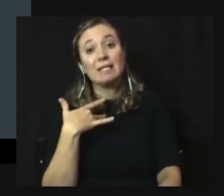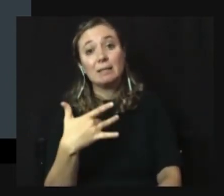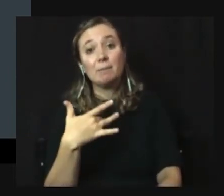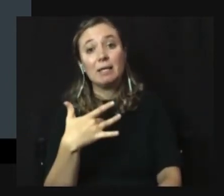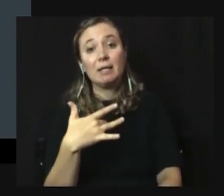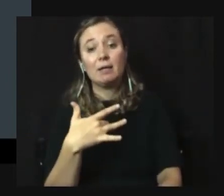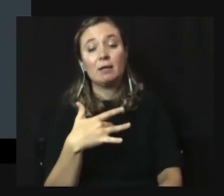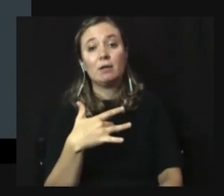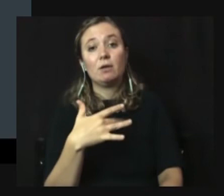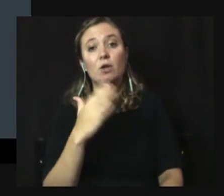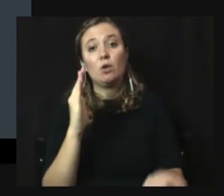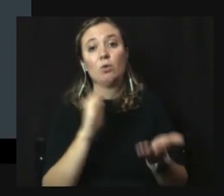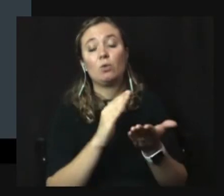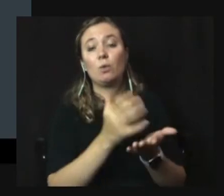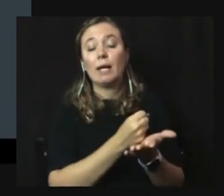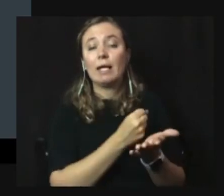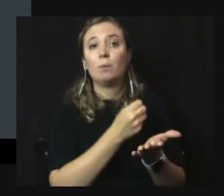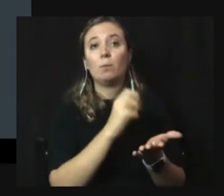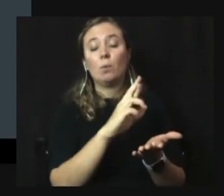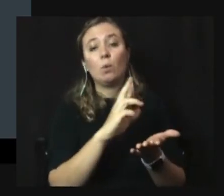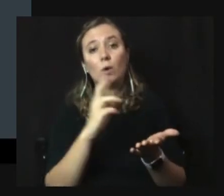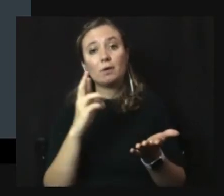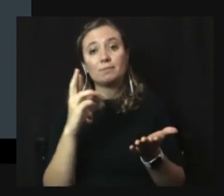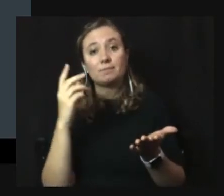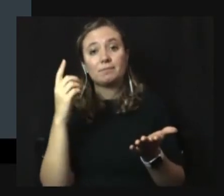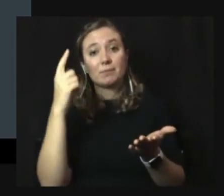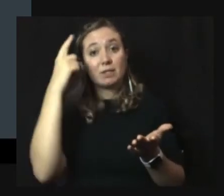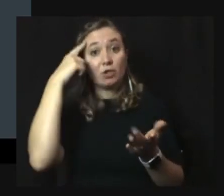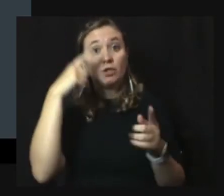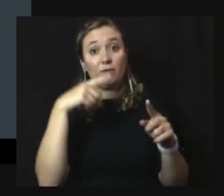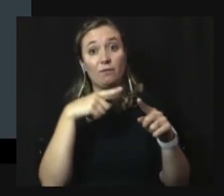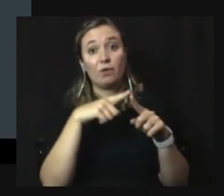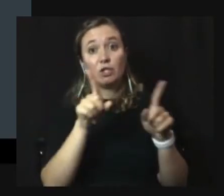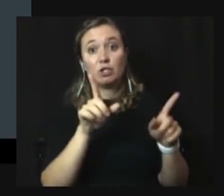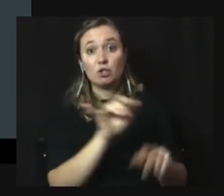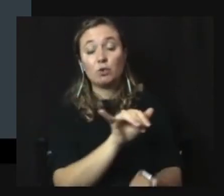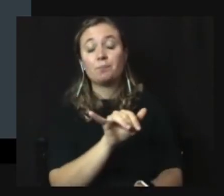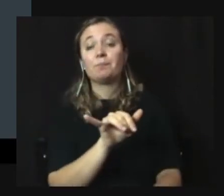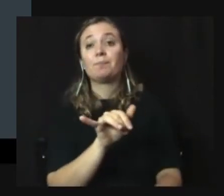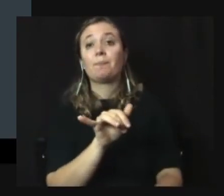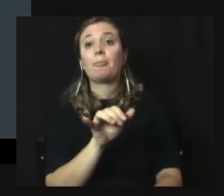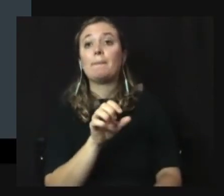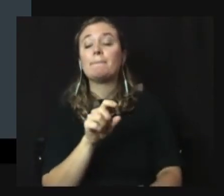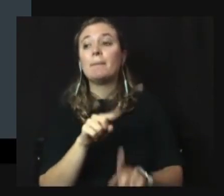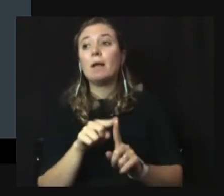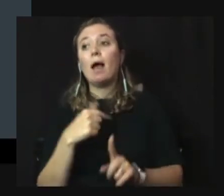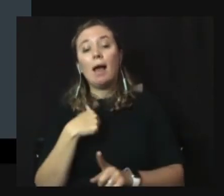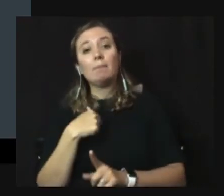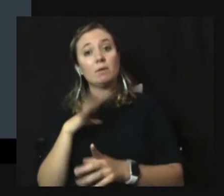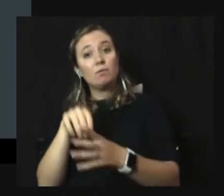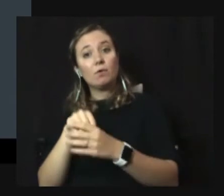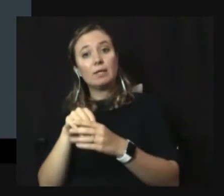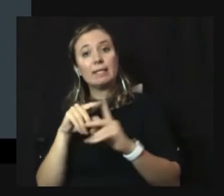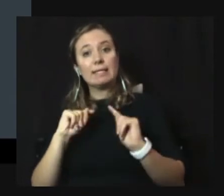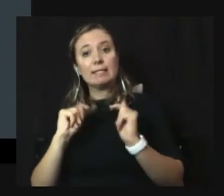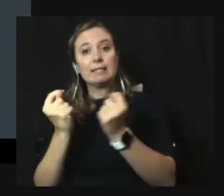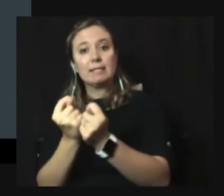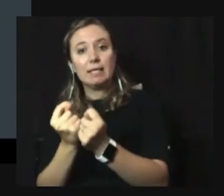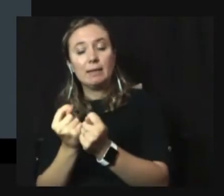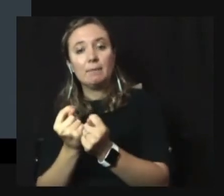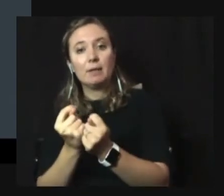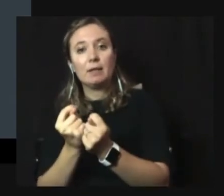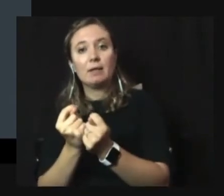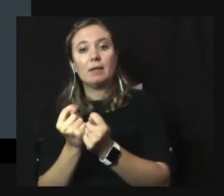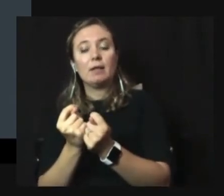a foster parent has always been, I am part of a team that is going to resource a